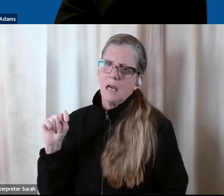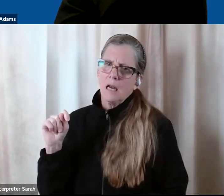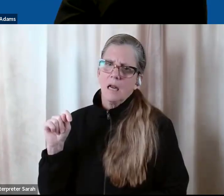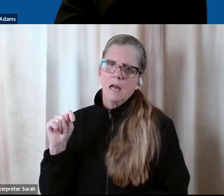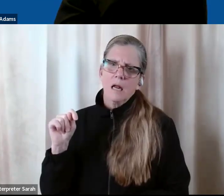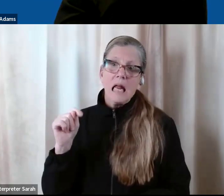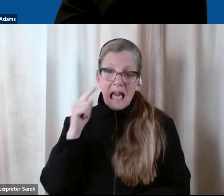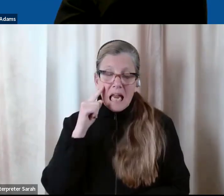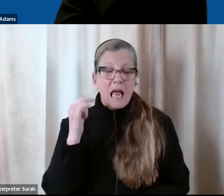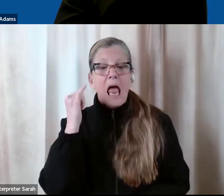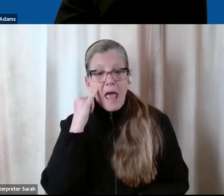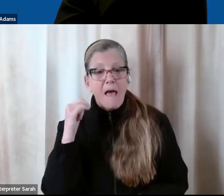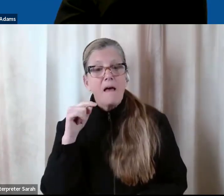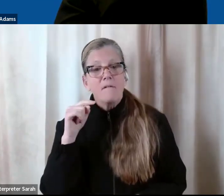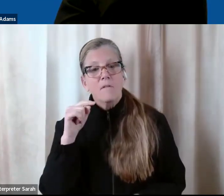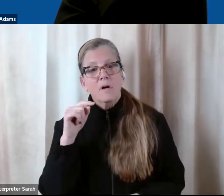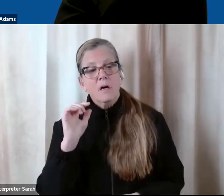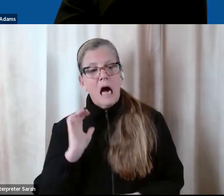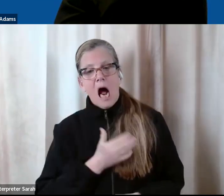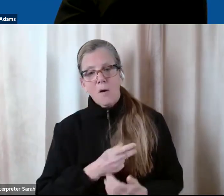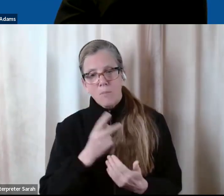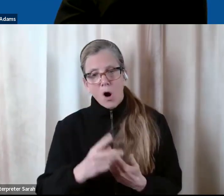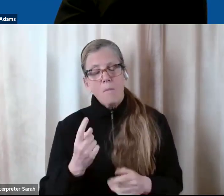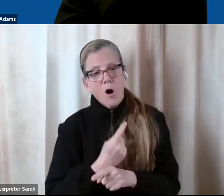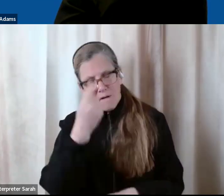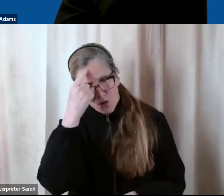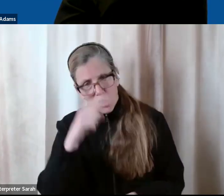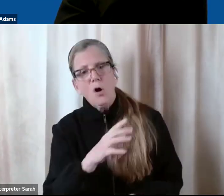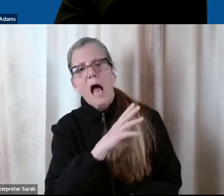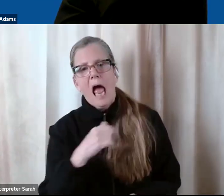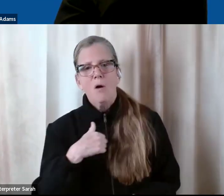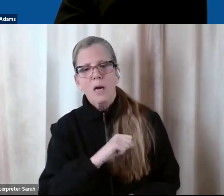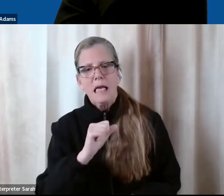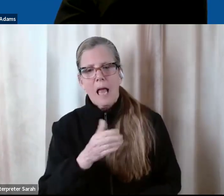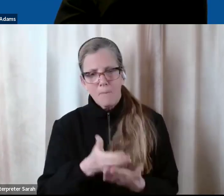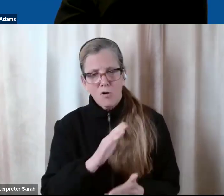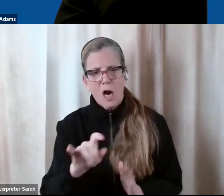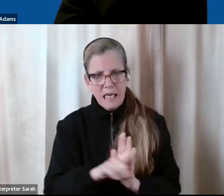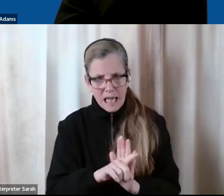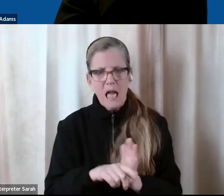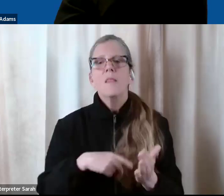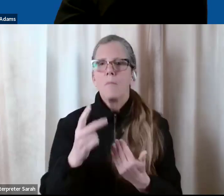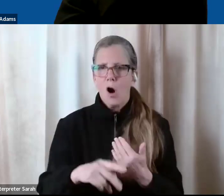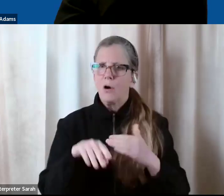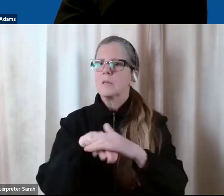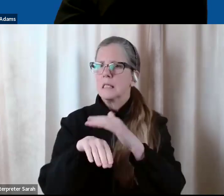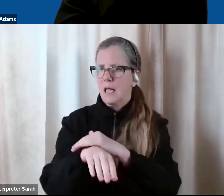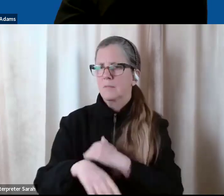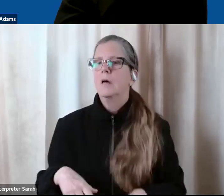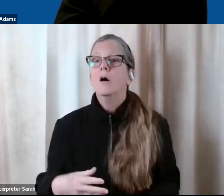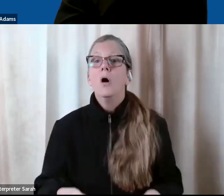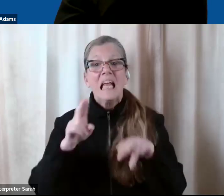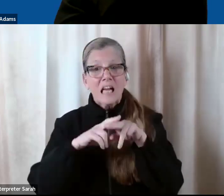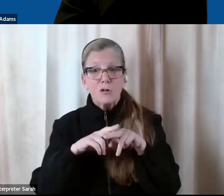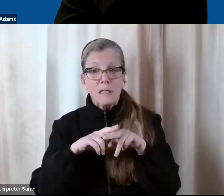we will still be able to serve you. Now, in terms of advocating for increased accessibility. We're